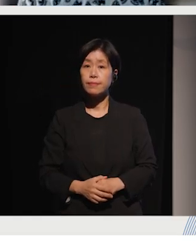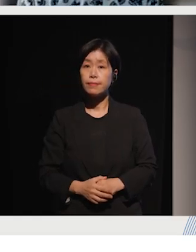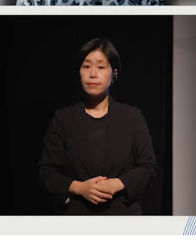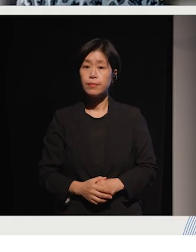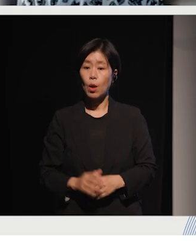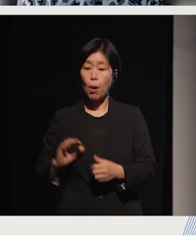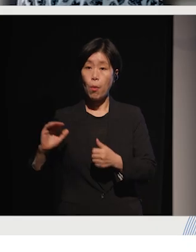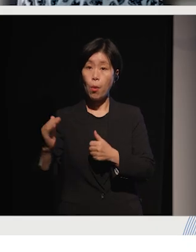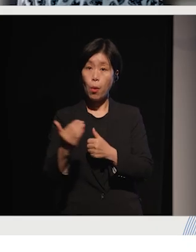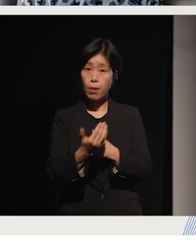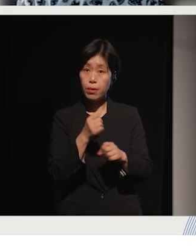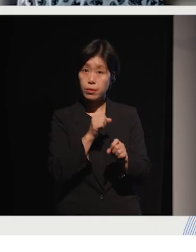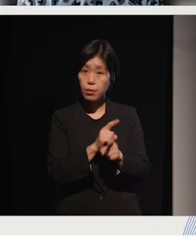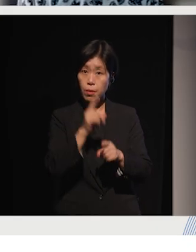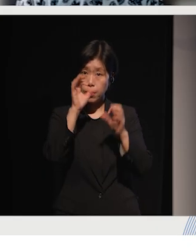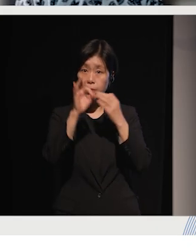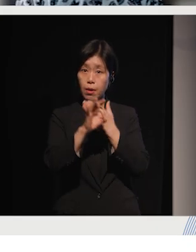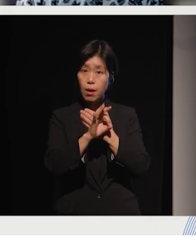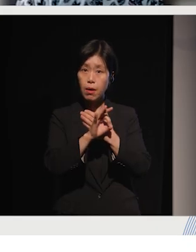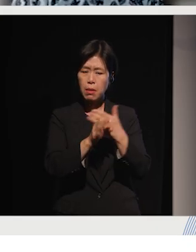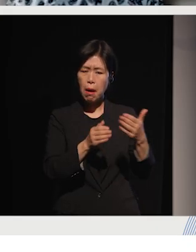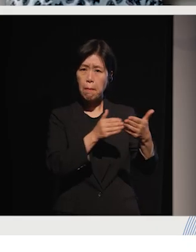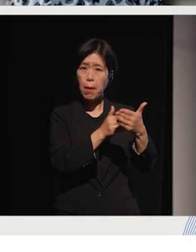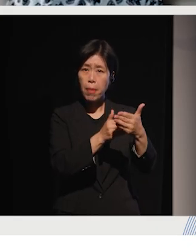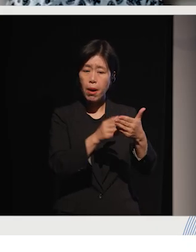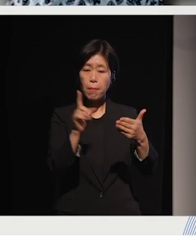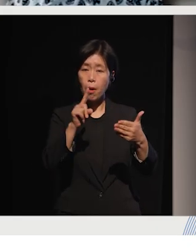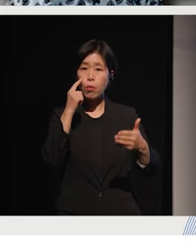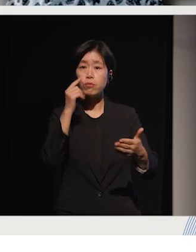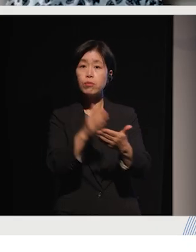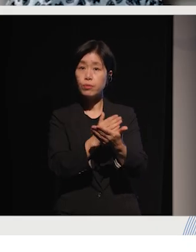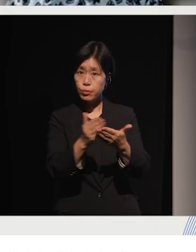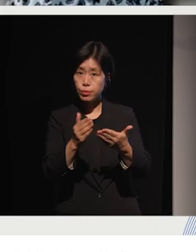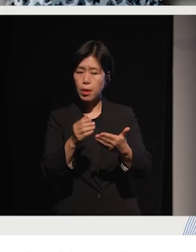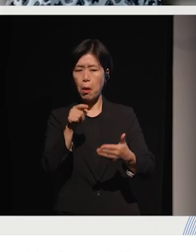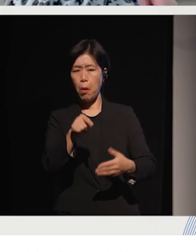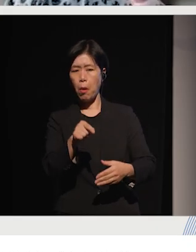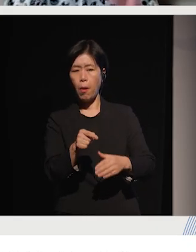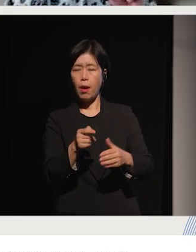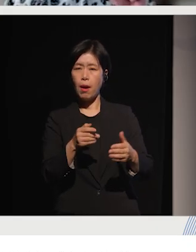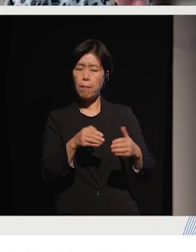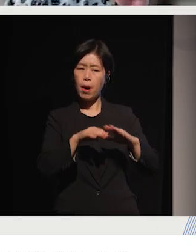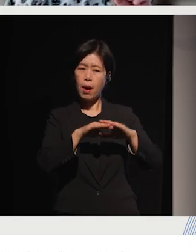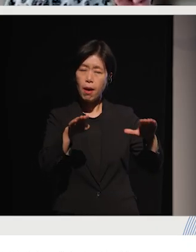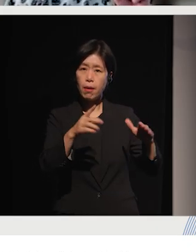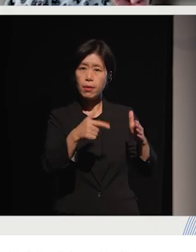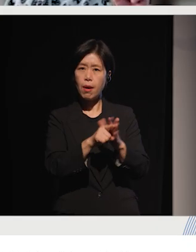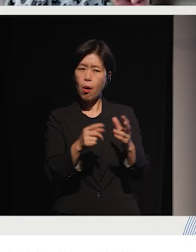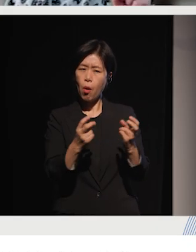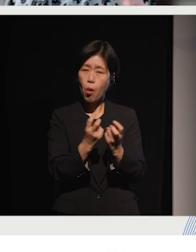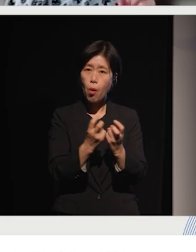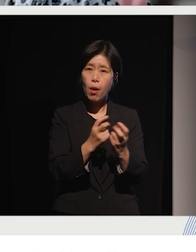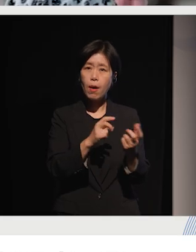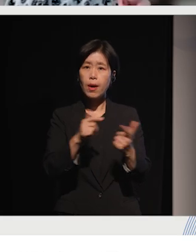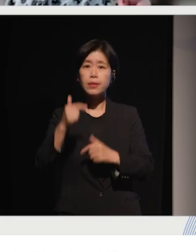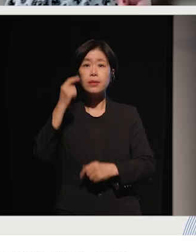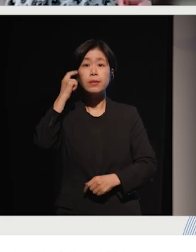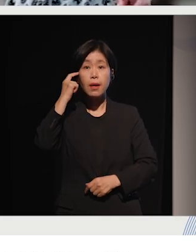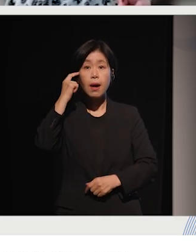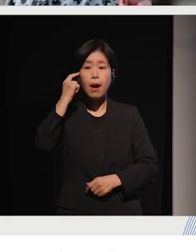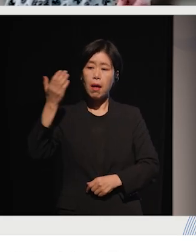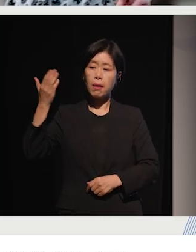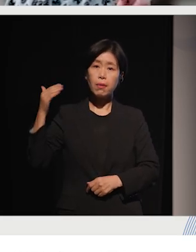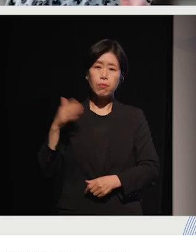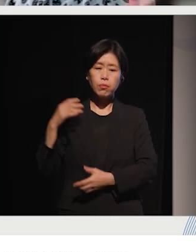right, inclusion is, practices and policies designed to, 1, identify,